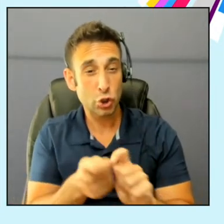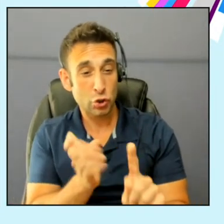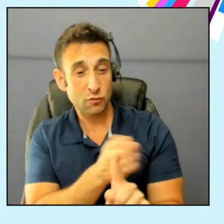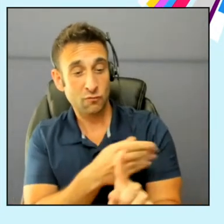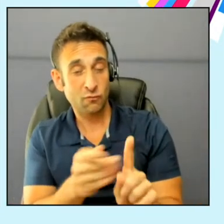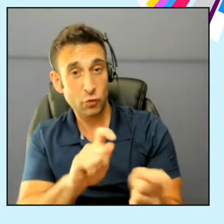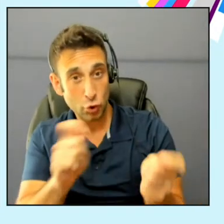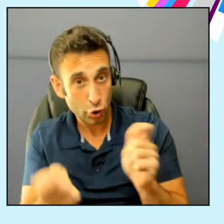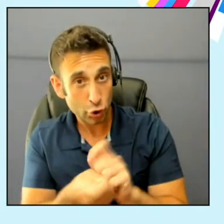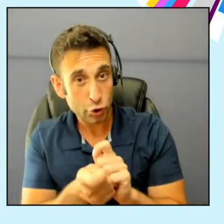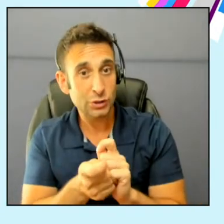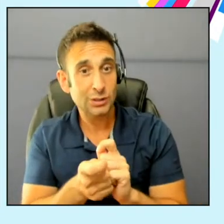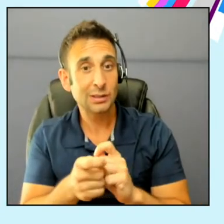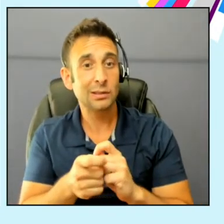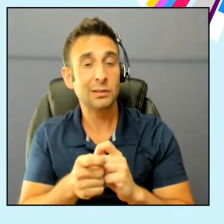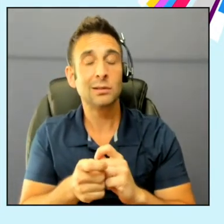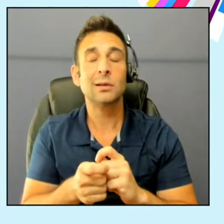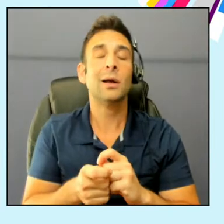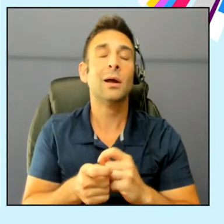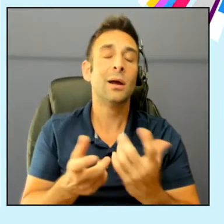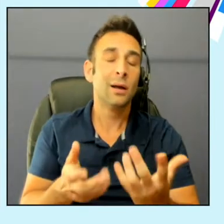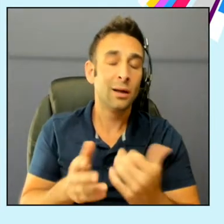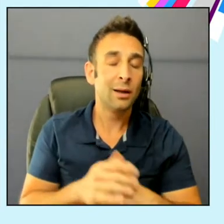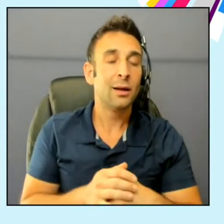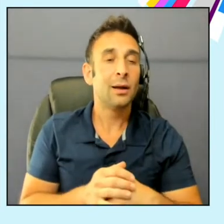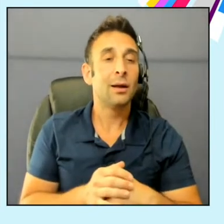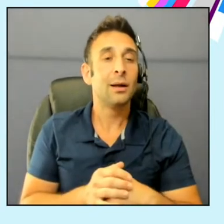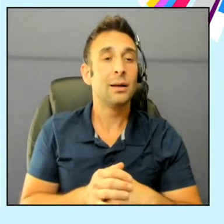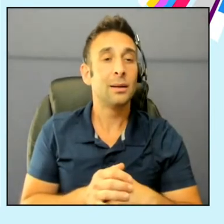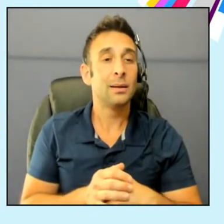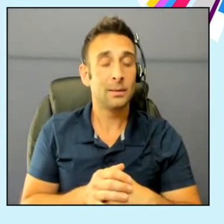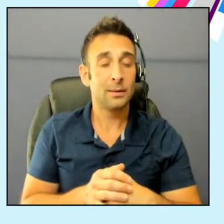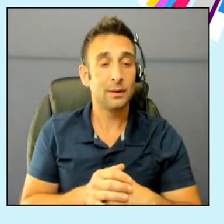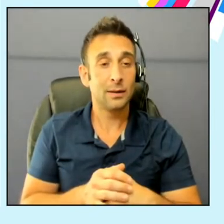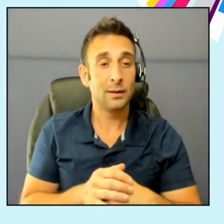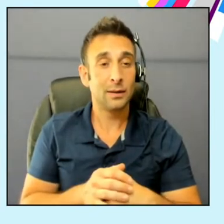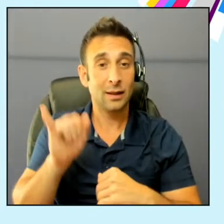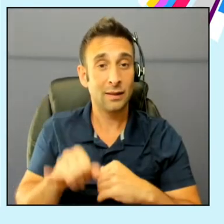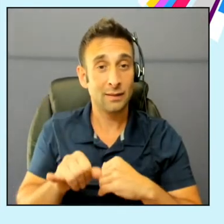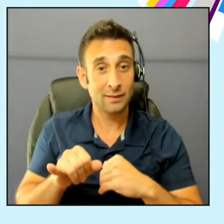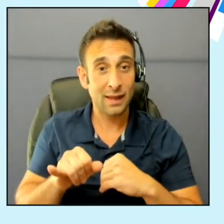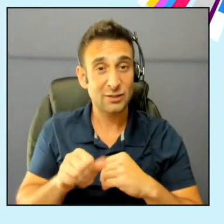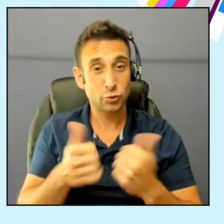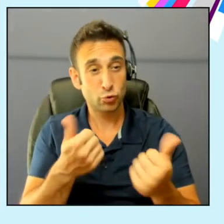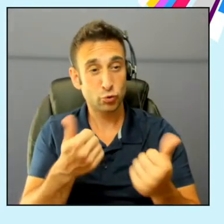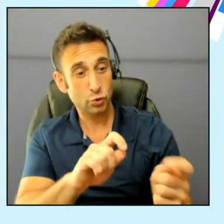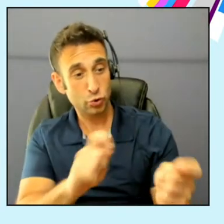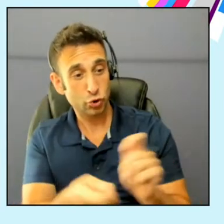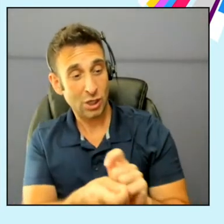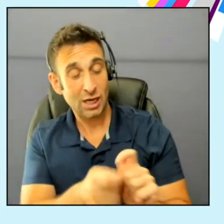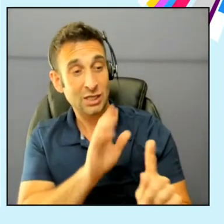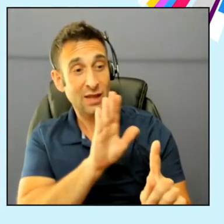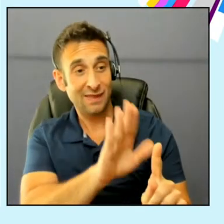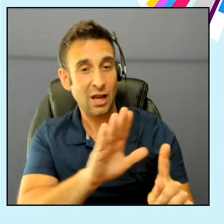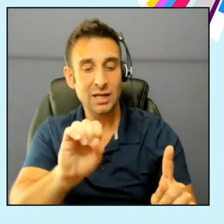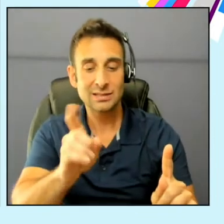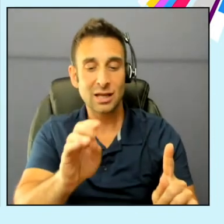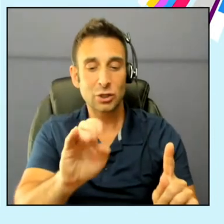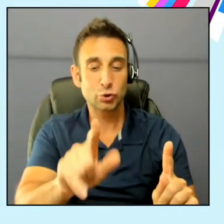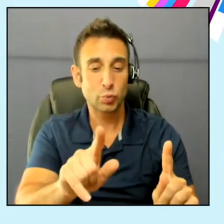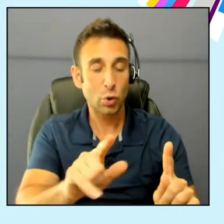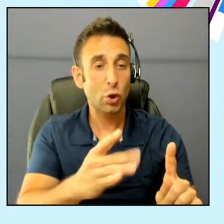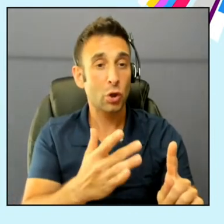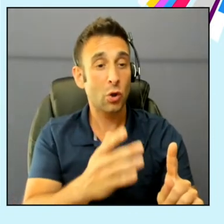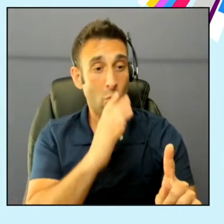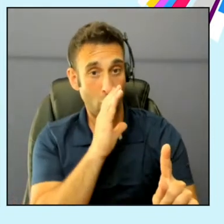these are basically practices that are geared at changing people's sexual orientation. And